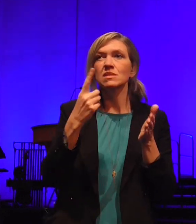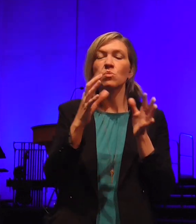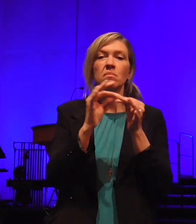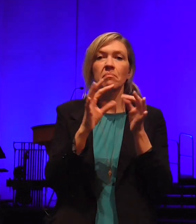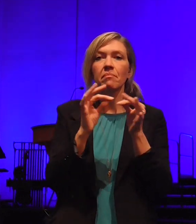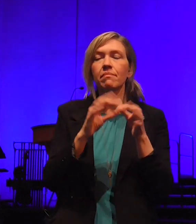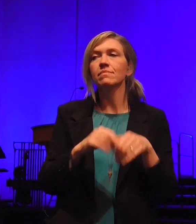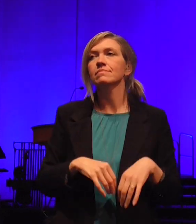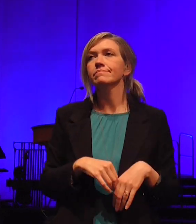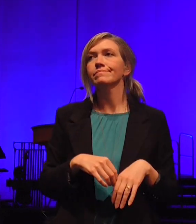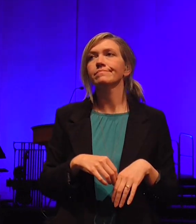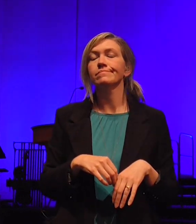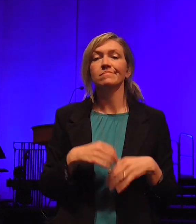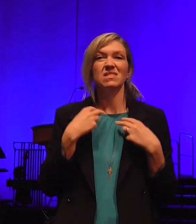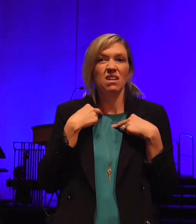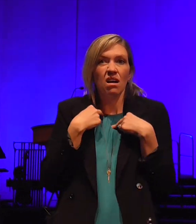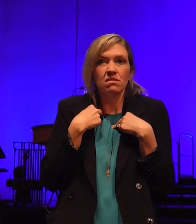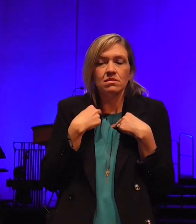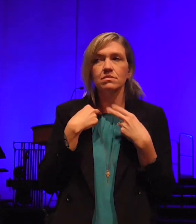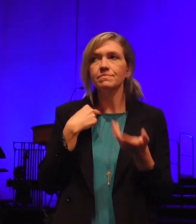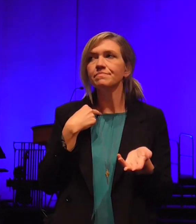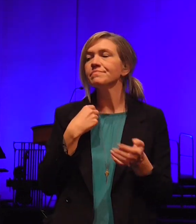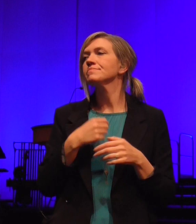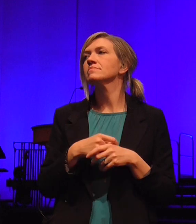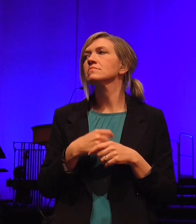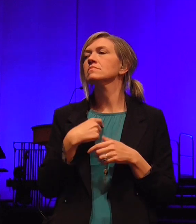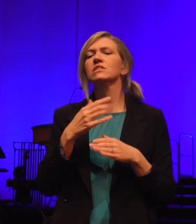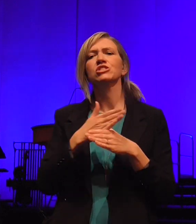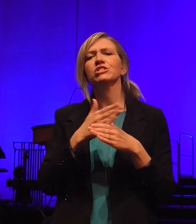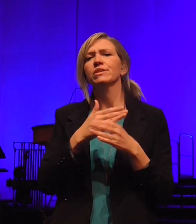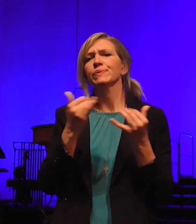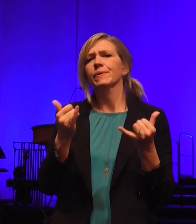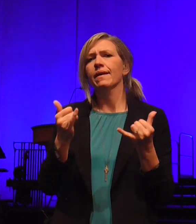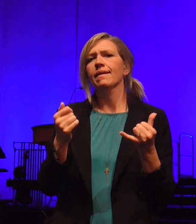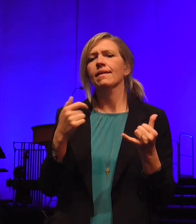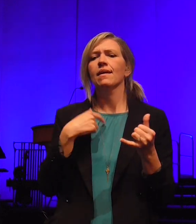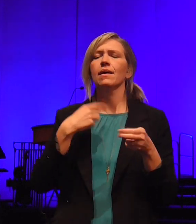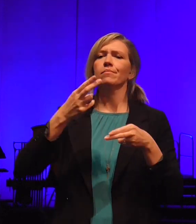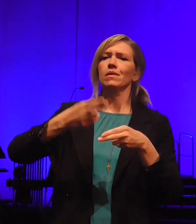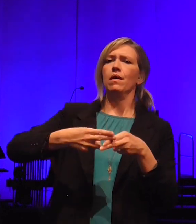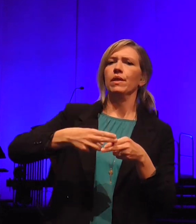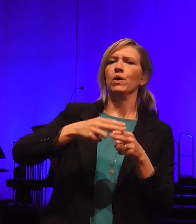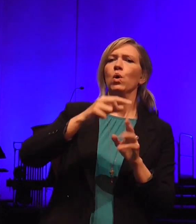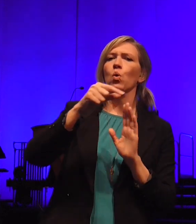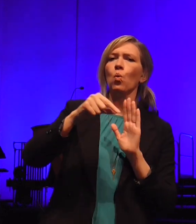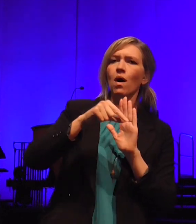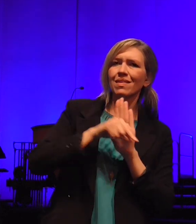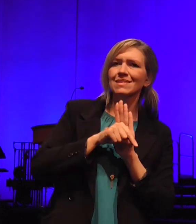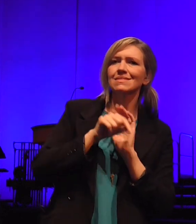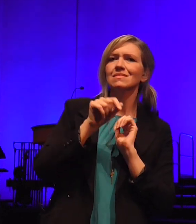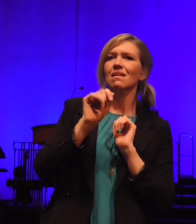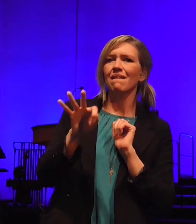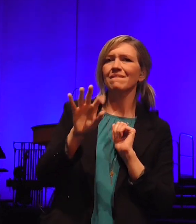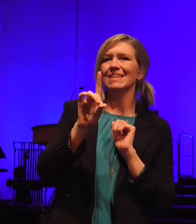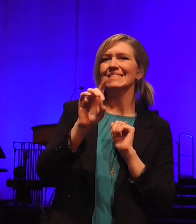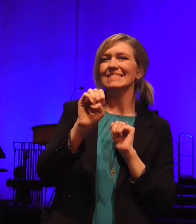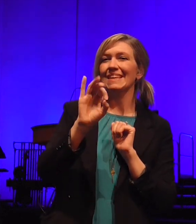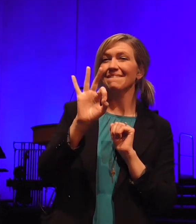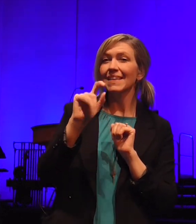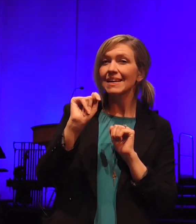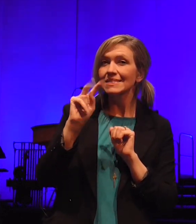Stuck. And I want to share today what I'm calling qualities of defective